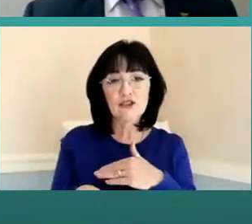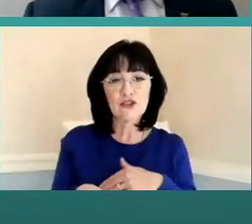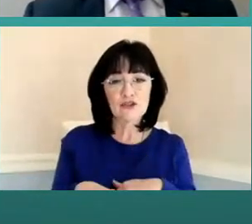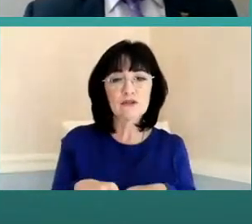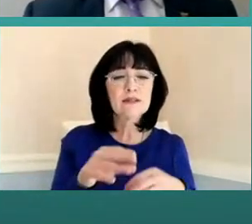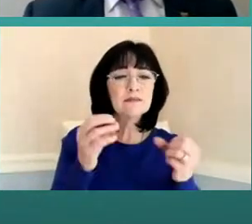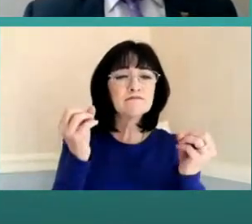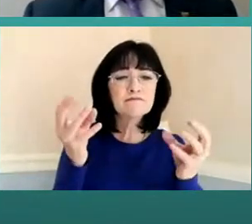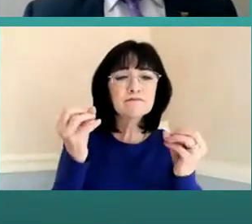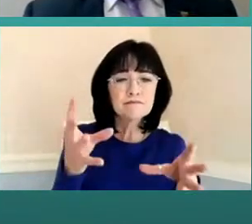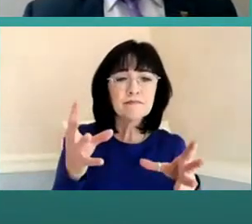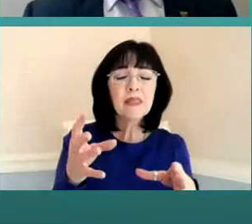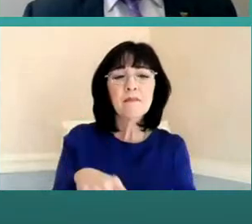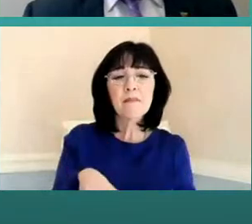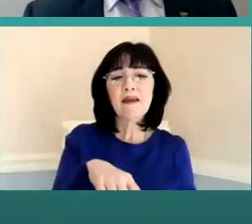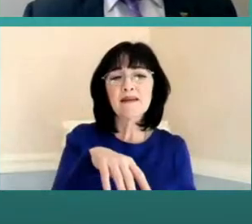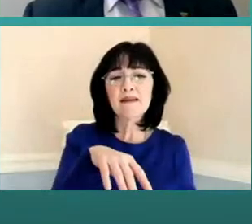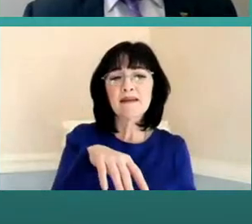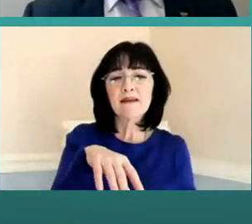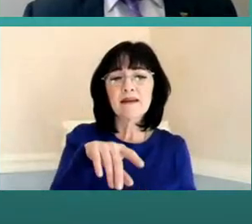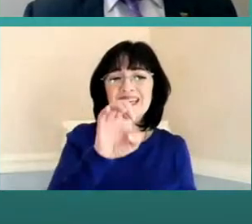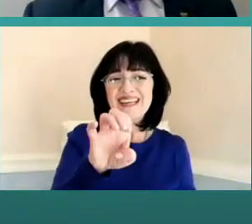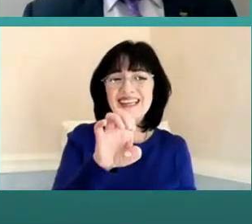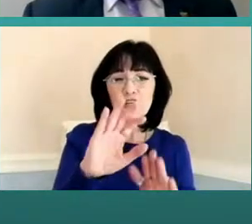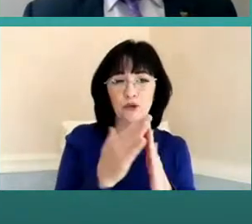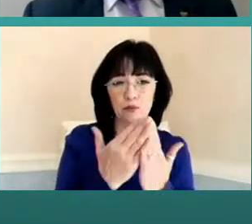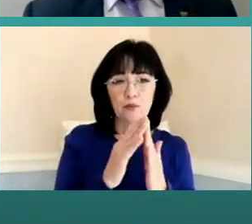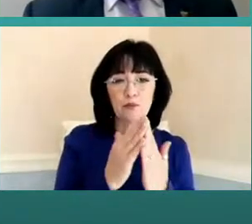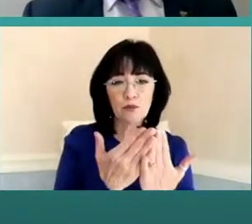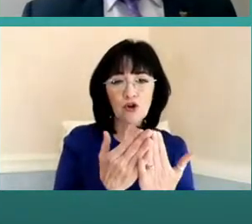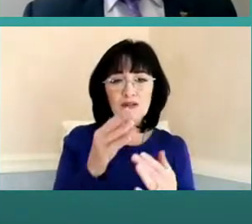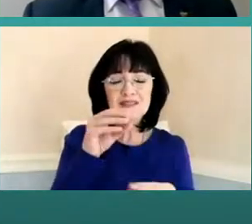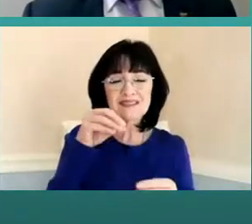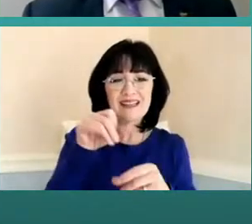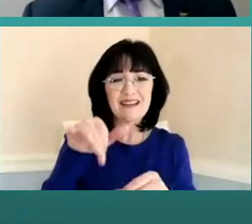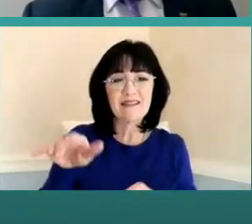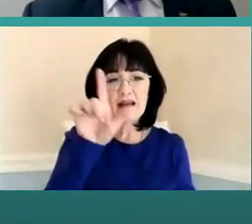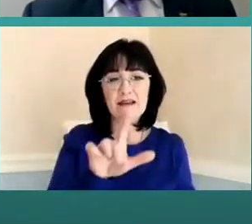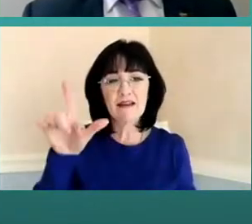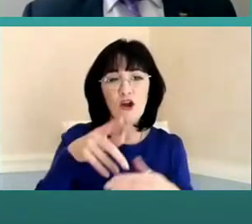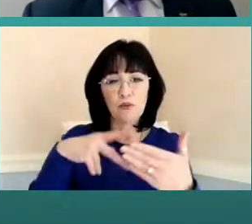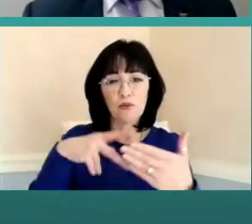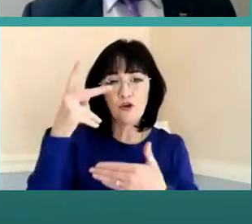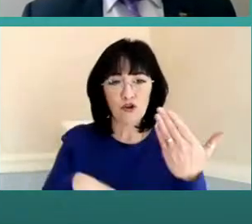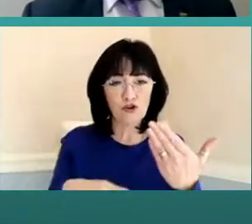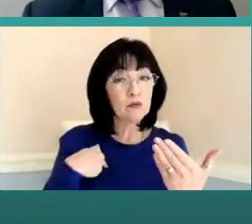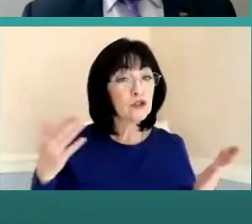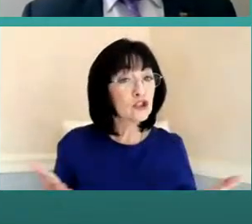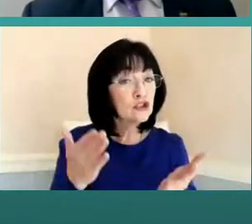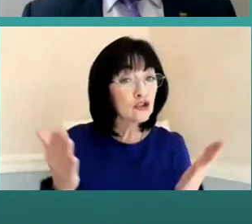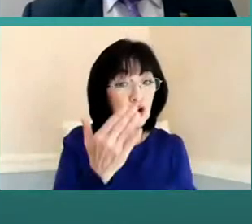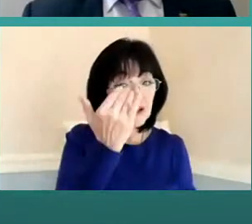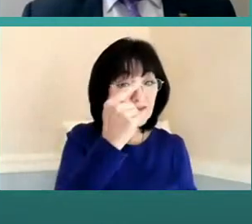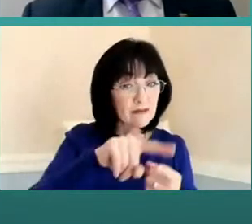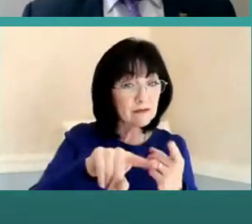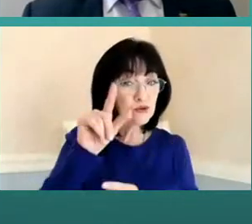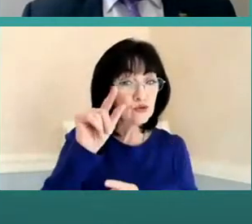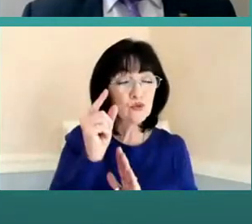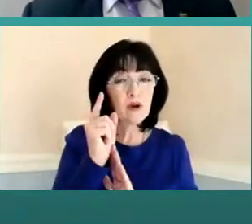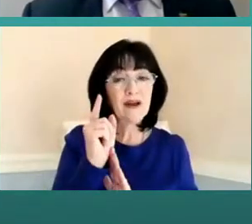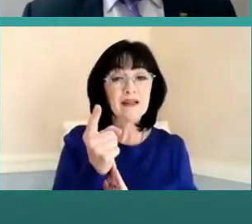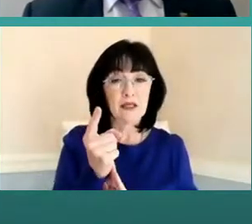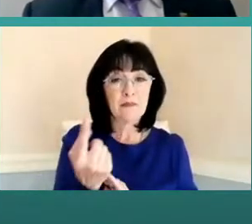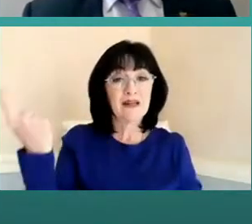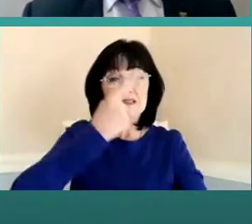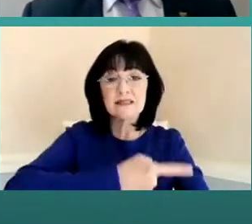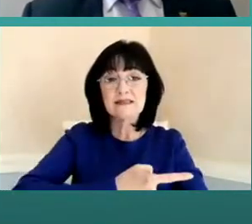app and the Delaware Public Library collection. Students are encouraged to spend 15 to 20 minutes a day reading any book of